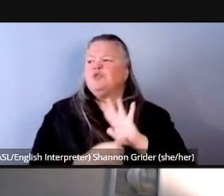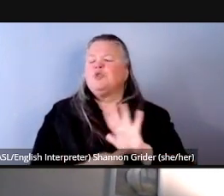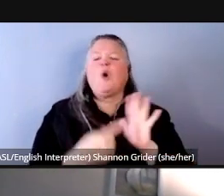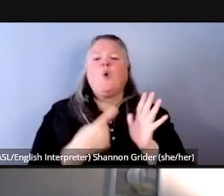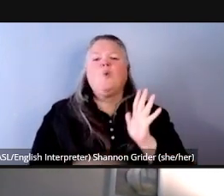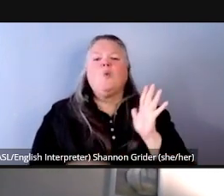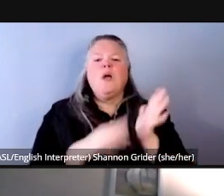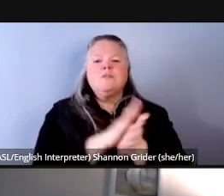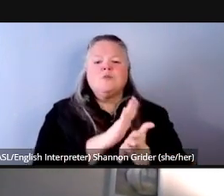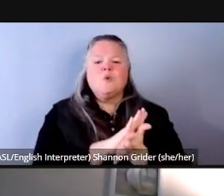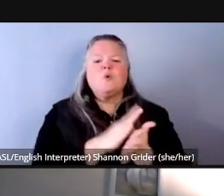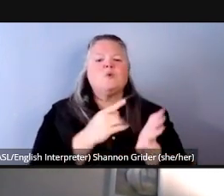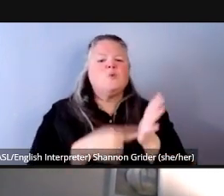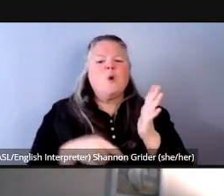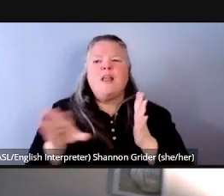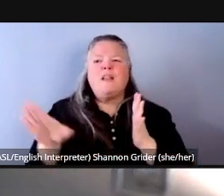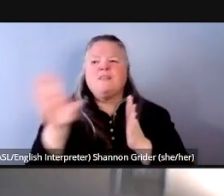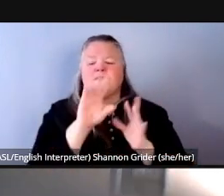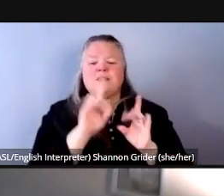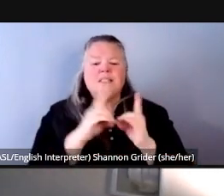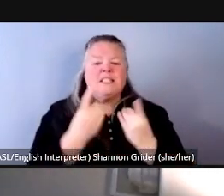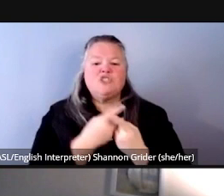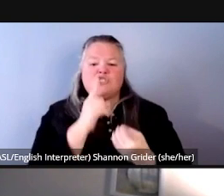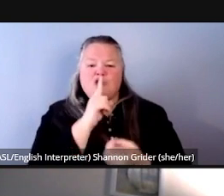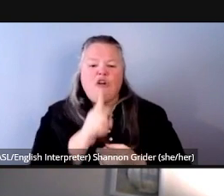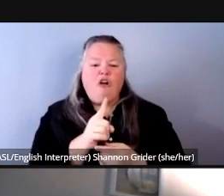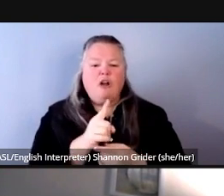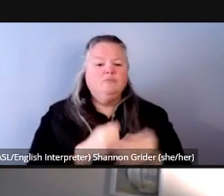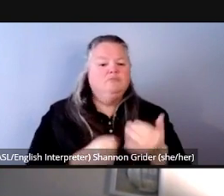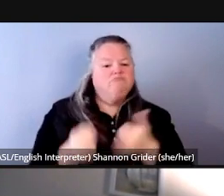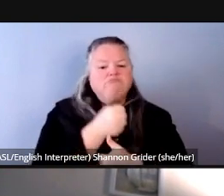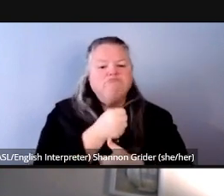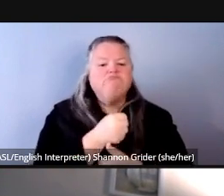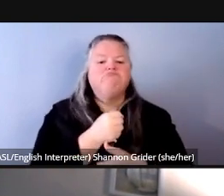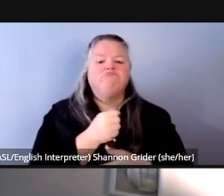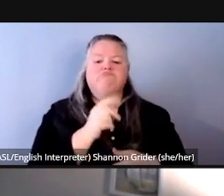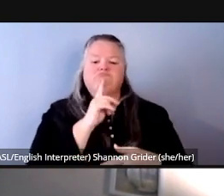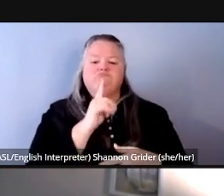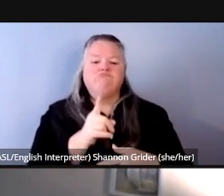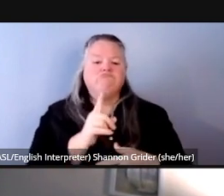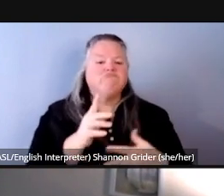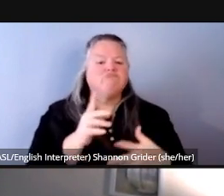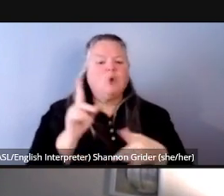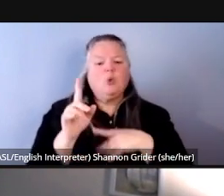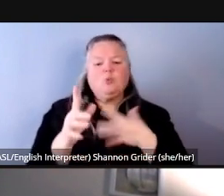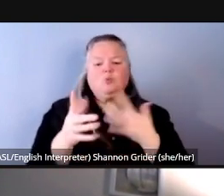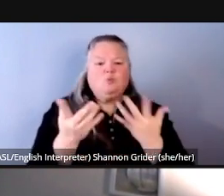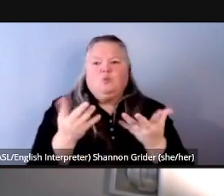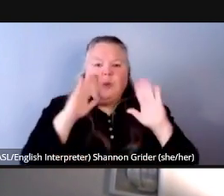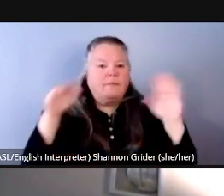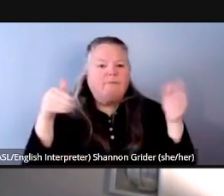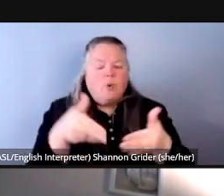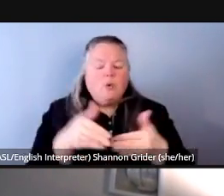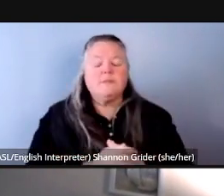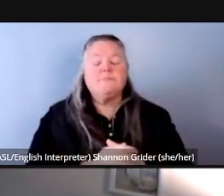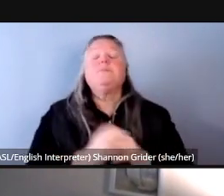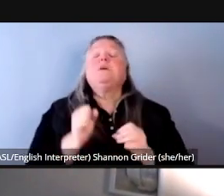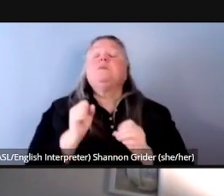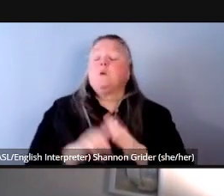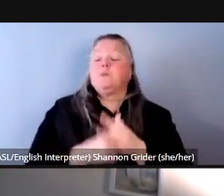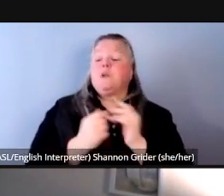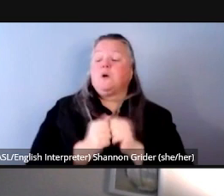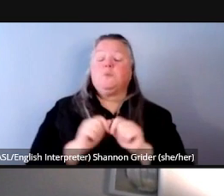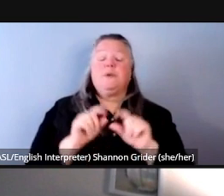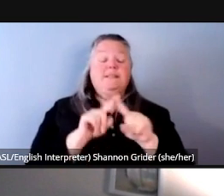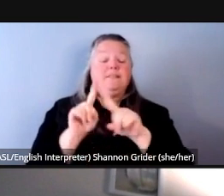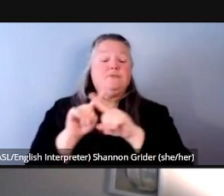and districts, what their priorities were, what their questions were. So we started with some focus groups with school and district folks from across the state. Through